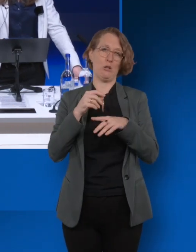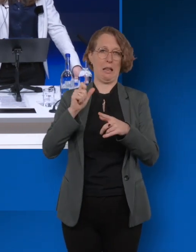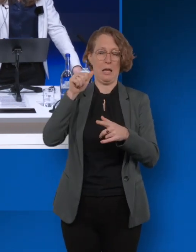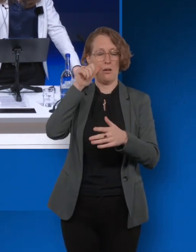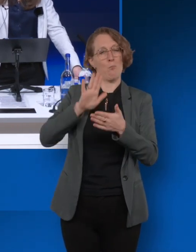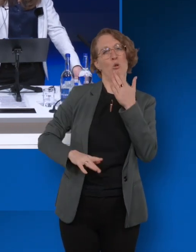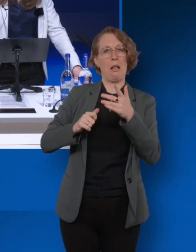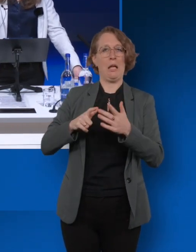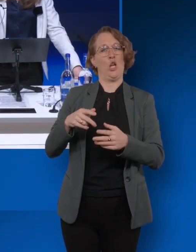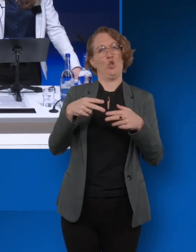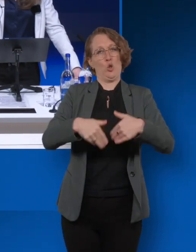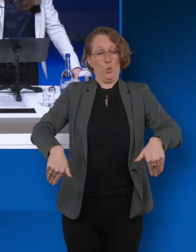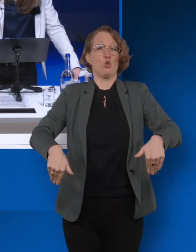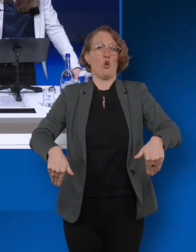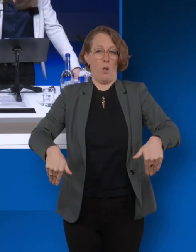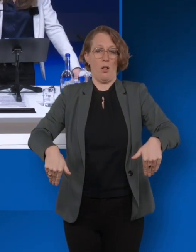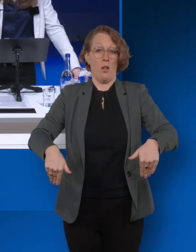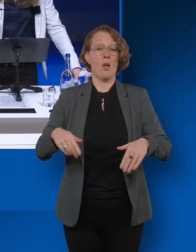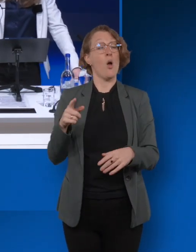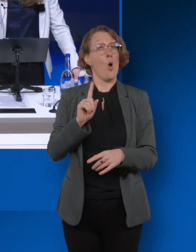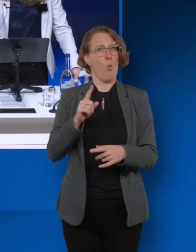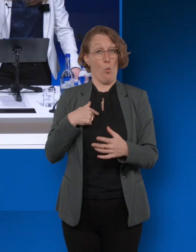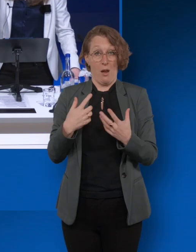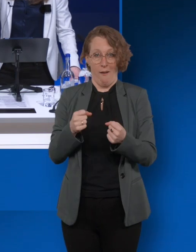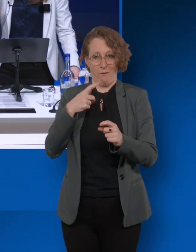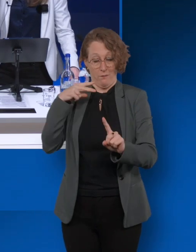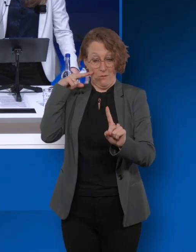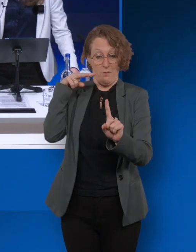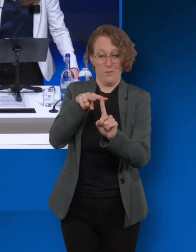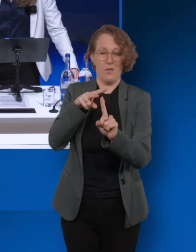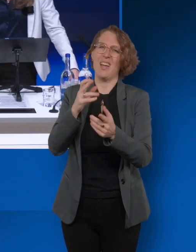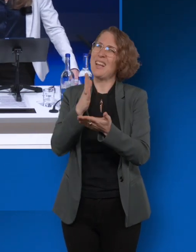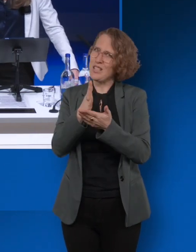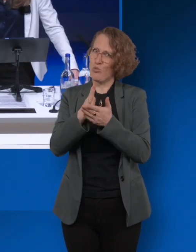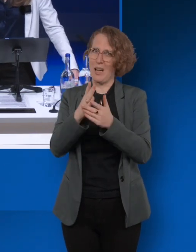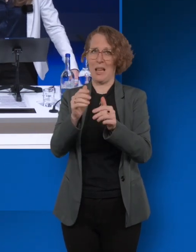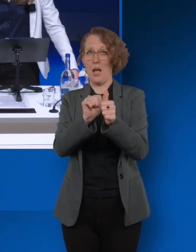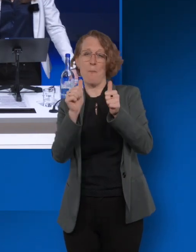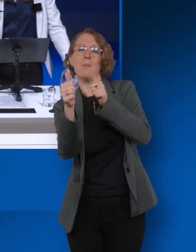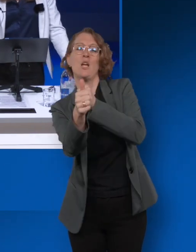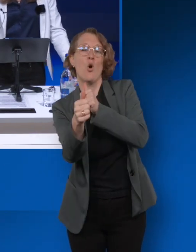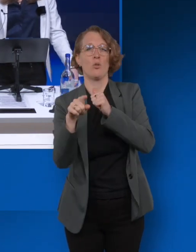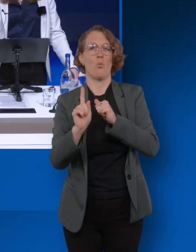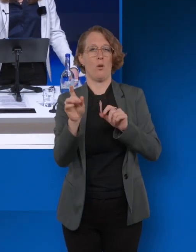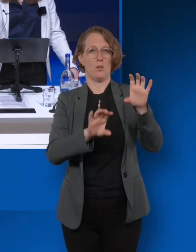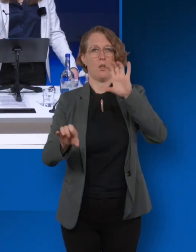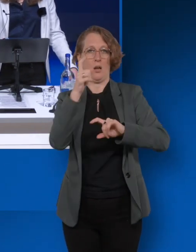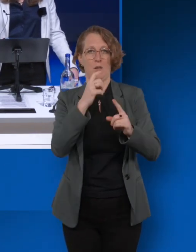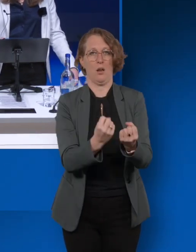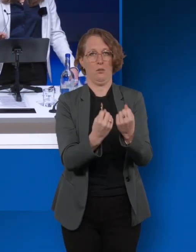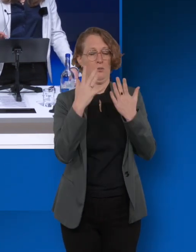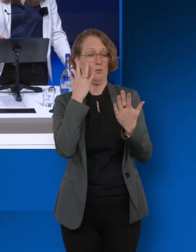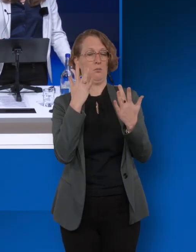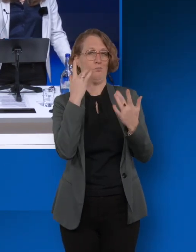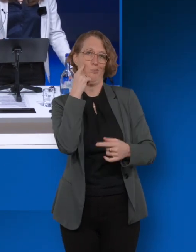any philosophical view that we hold is something that goes beyond what science can tell us.